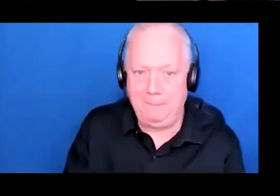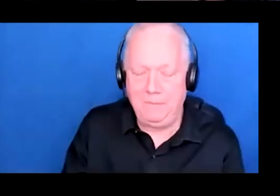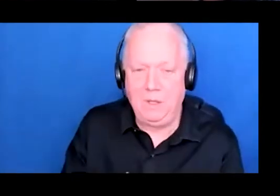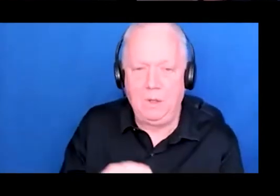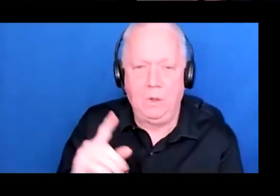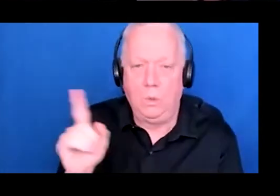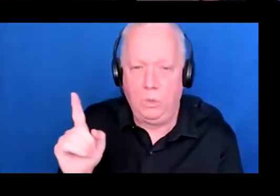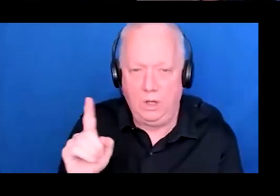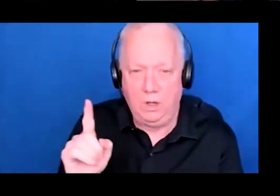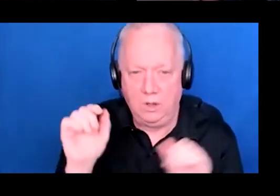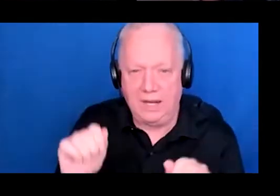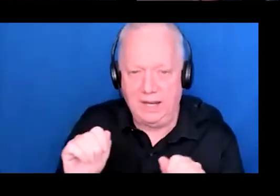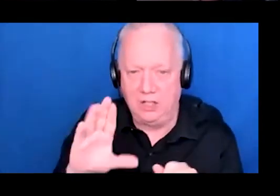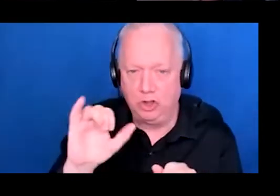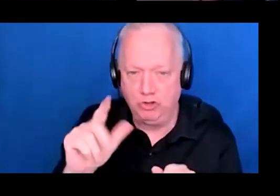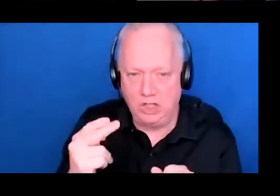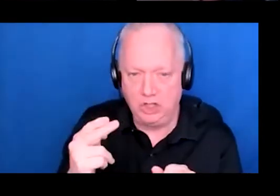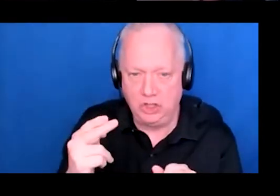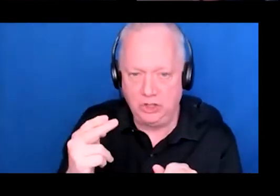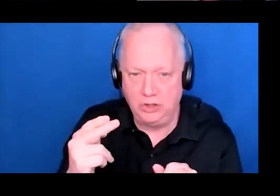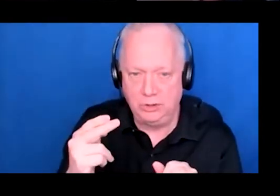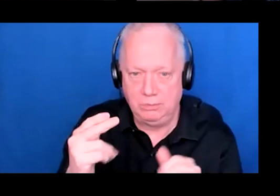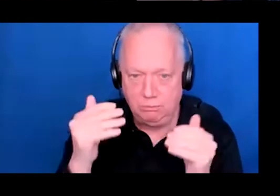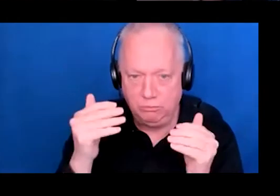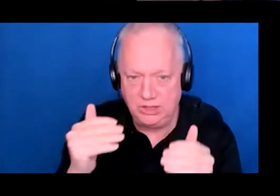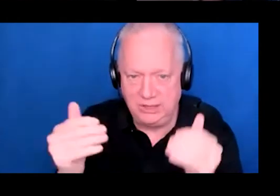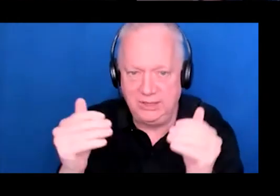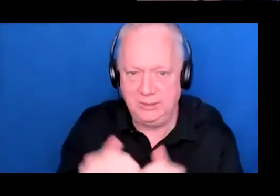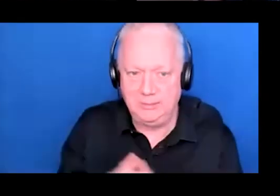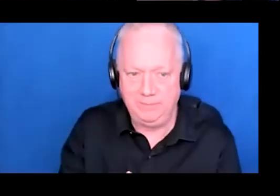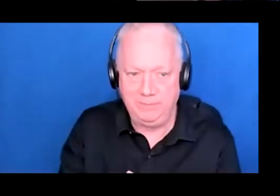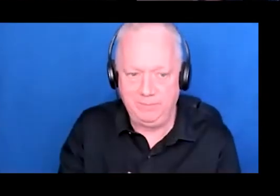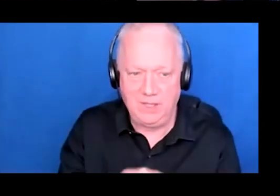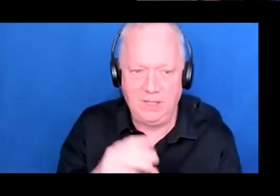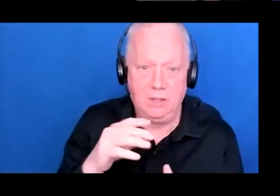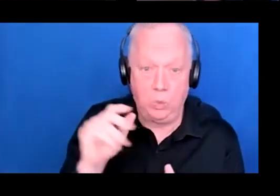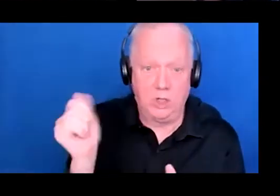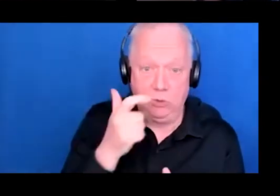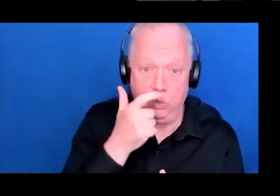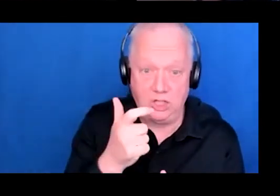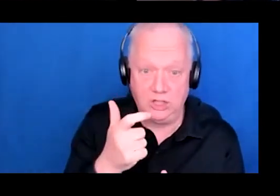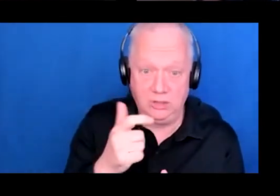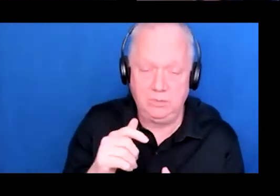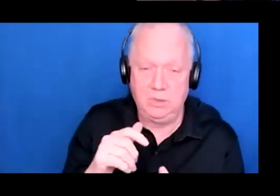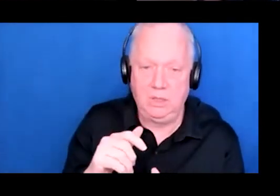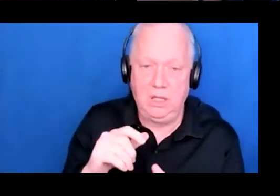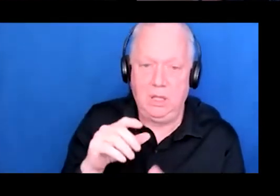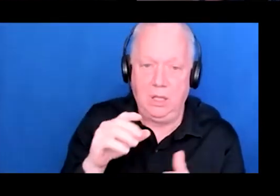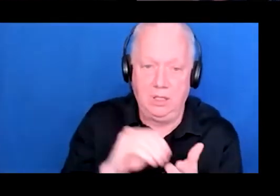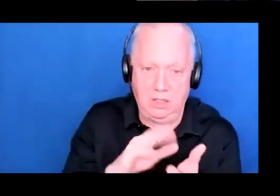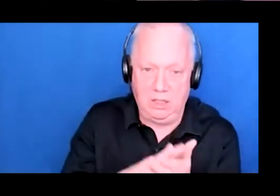where can Crutch be seen? At DocLands. Yeah, beyond